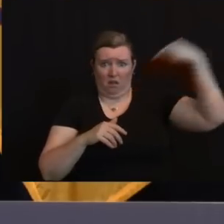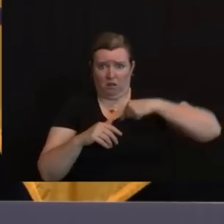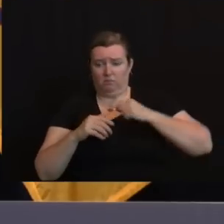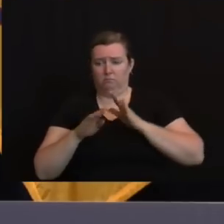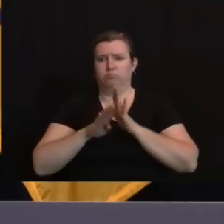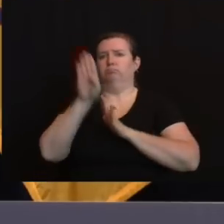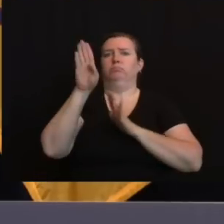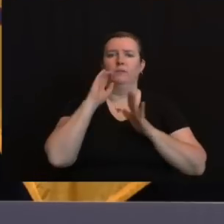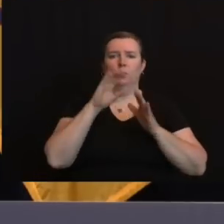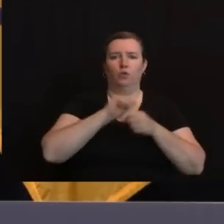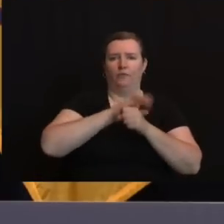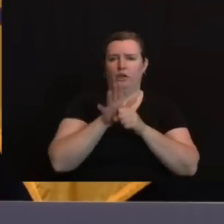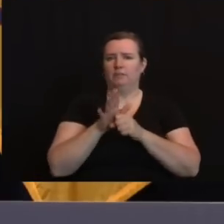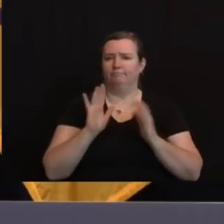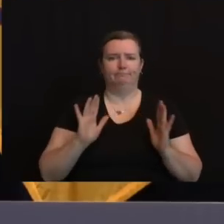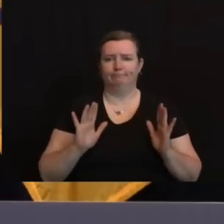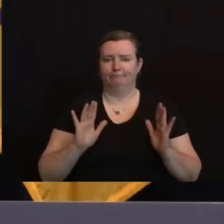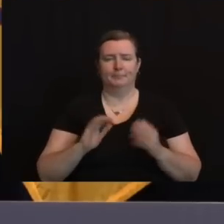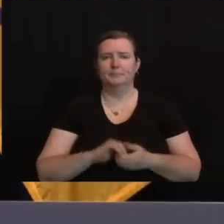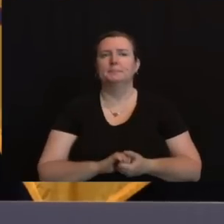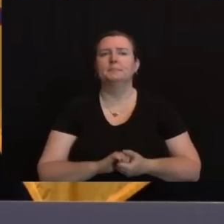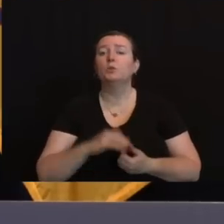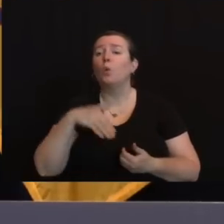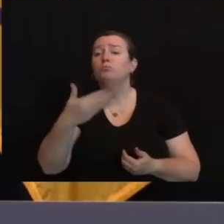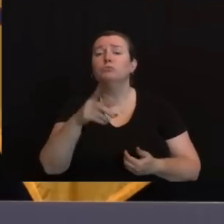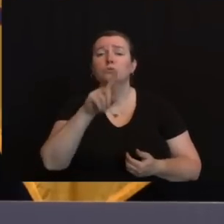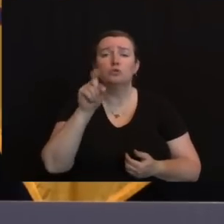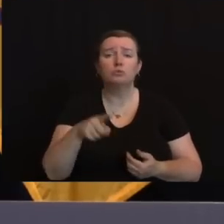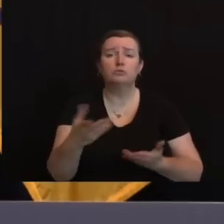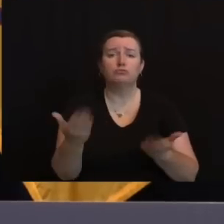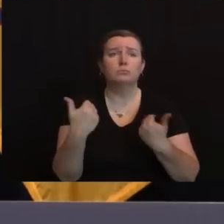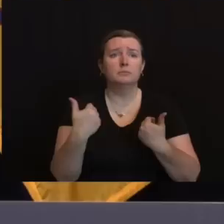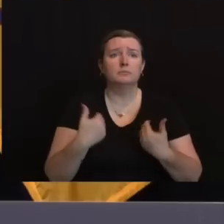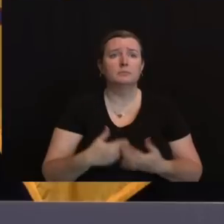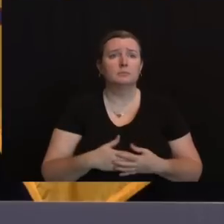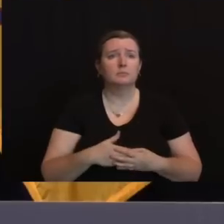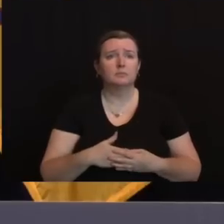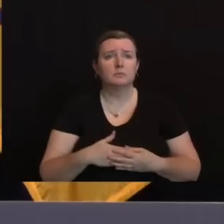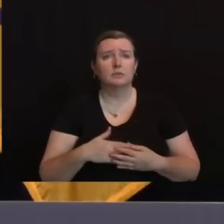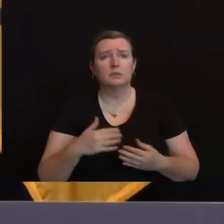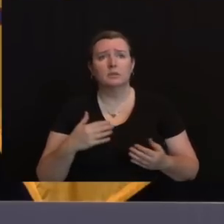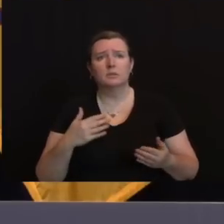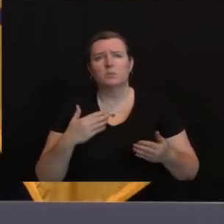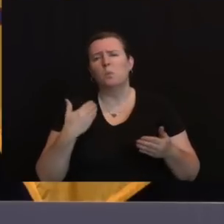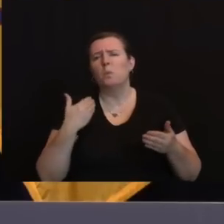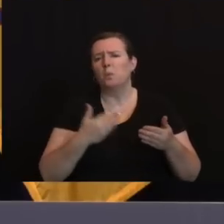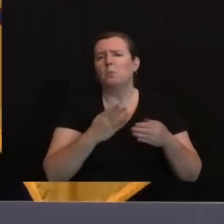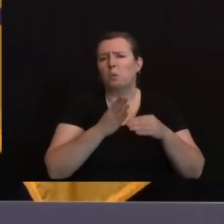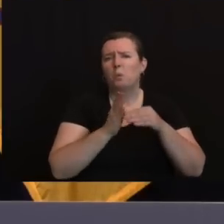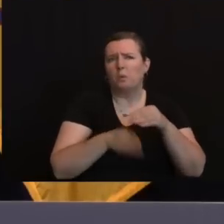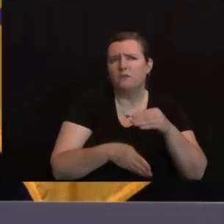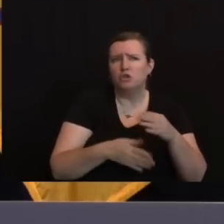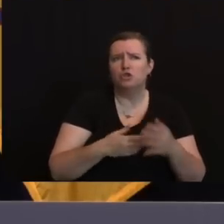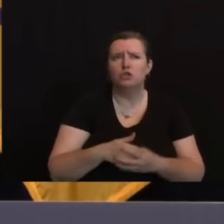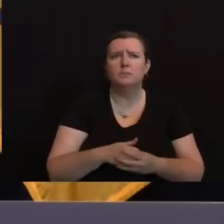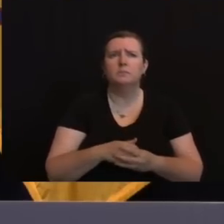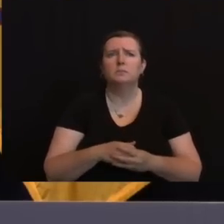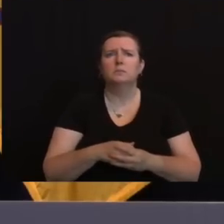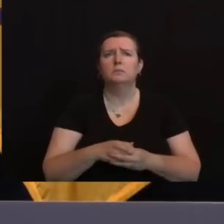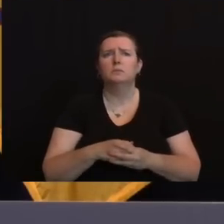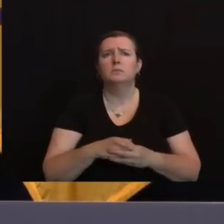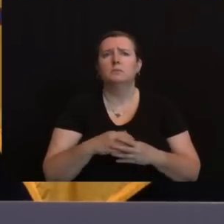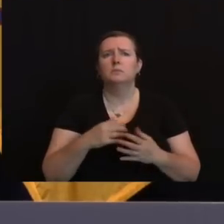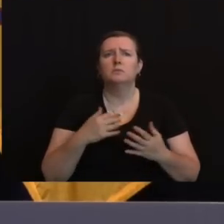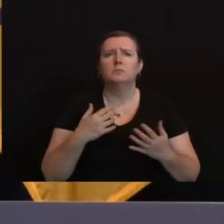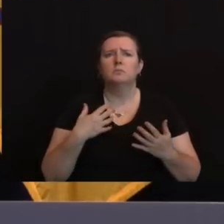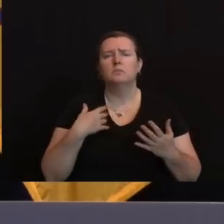good? I'm going to, as we pack up here, I want to repeat something